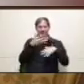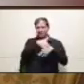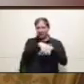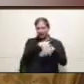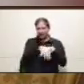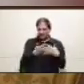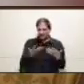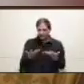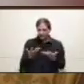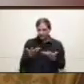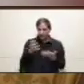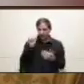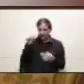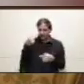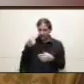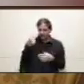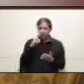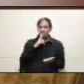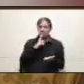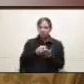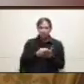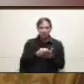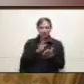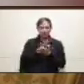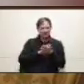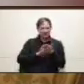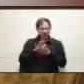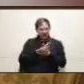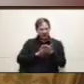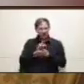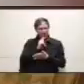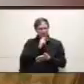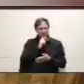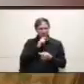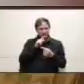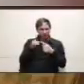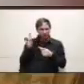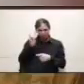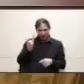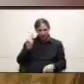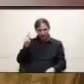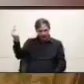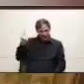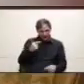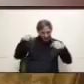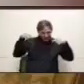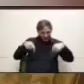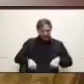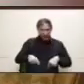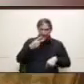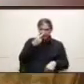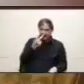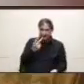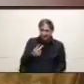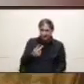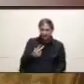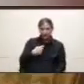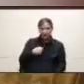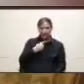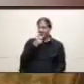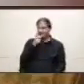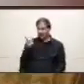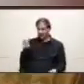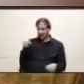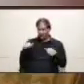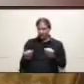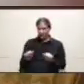the AG report, especially on how dirty it was this morning driving from the hotel to this venue, you could see, I even said to the chairperson, I wonder if